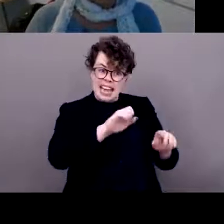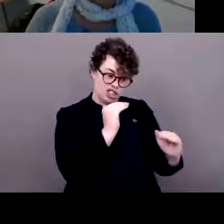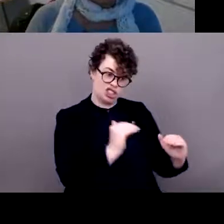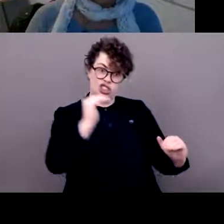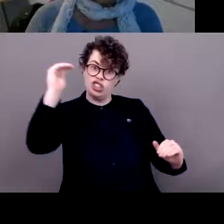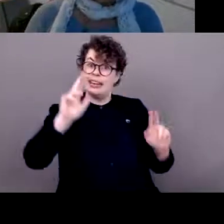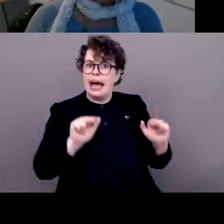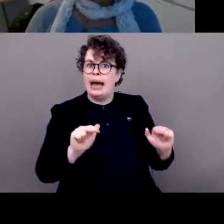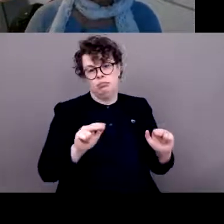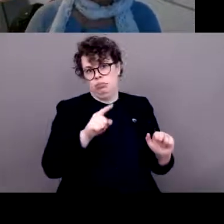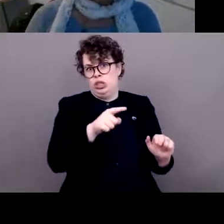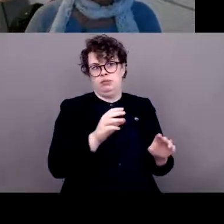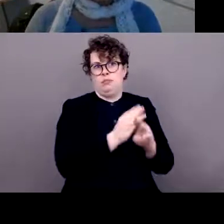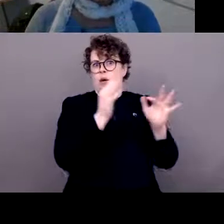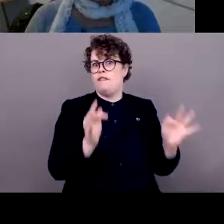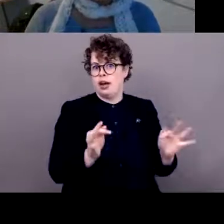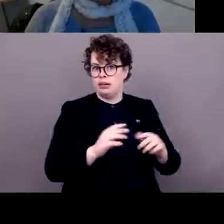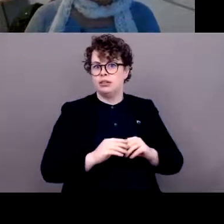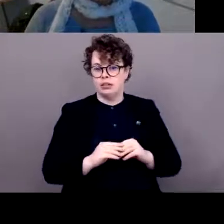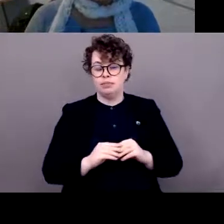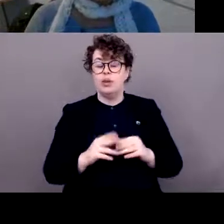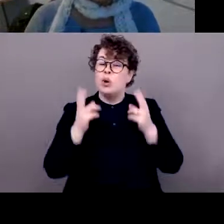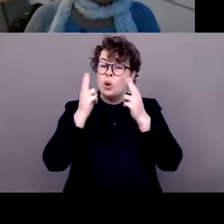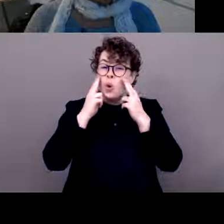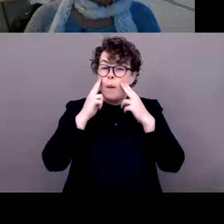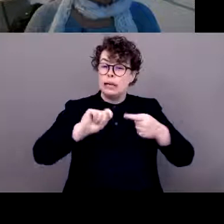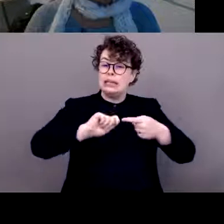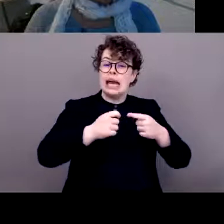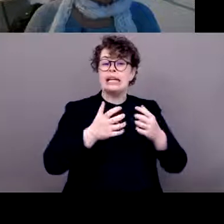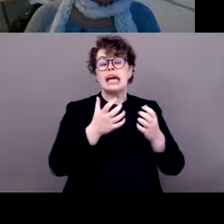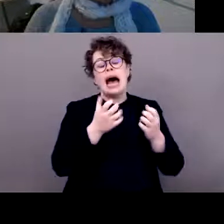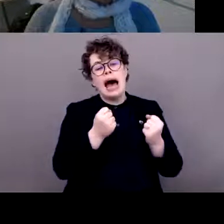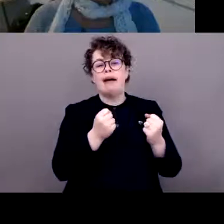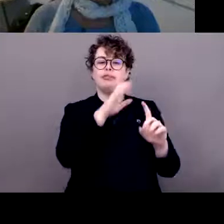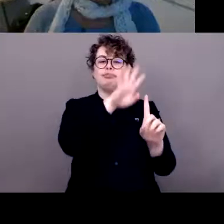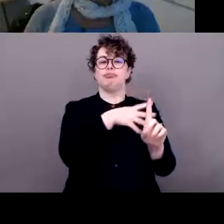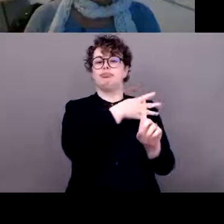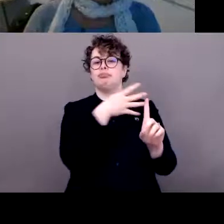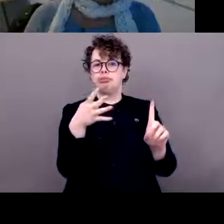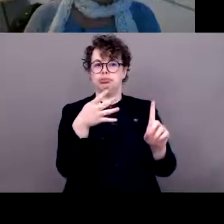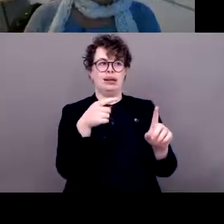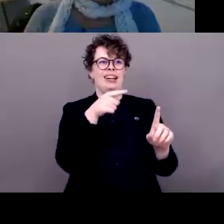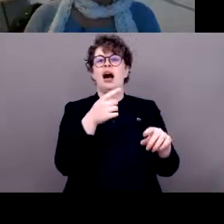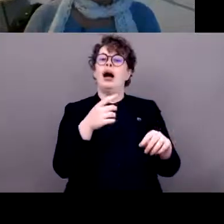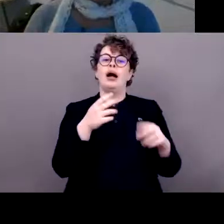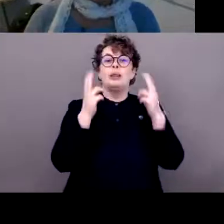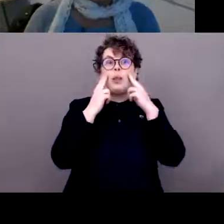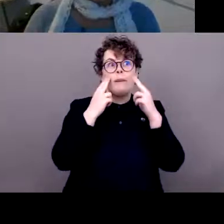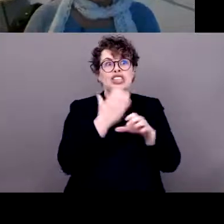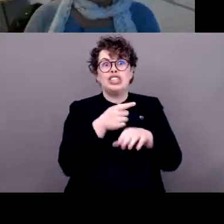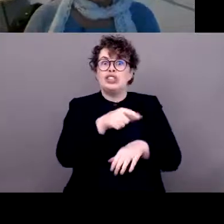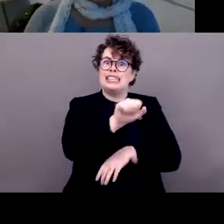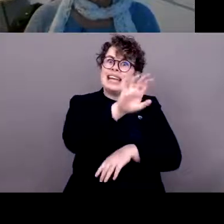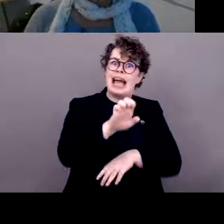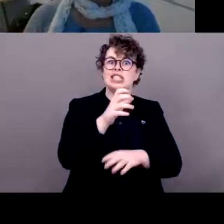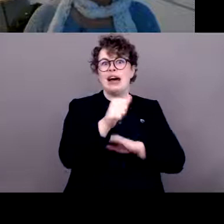you'd want. And typically, tests have got norms from large samples of children. So you might be comparing a child